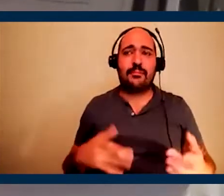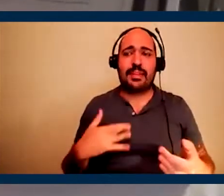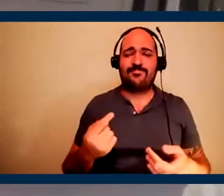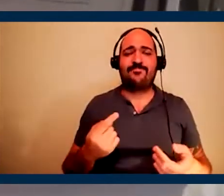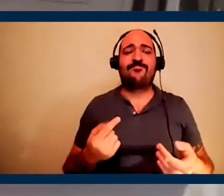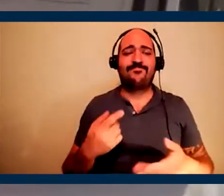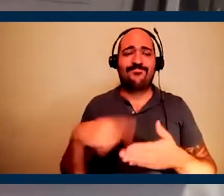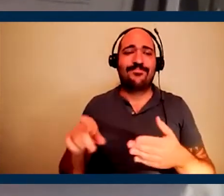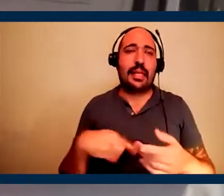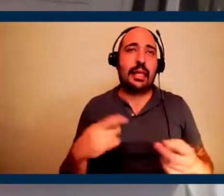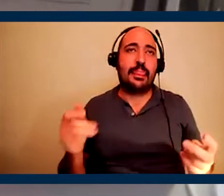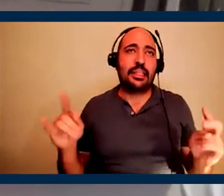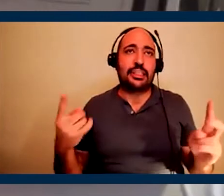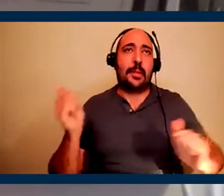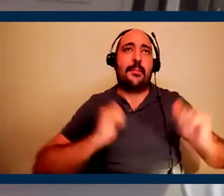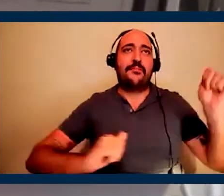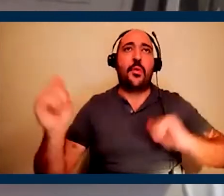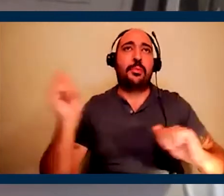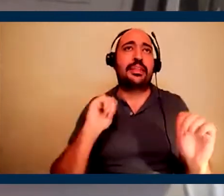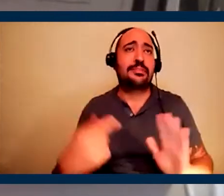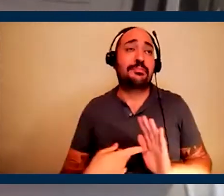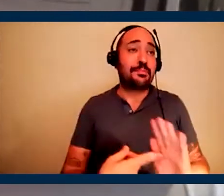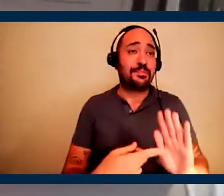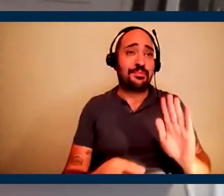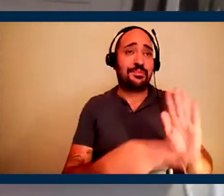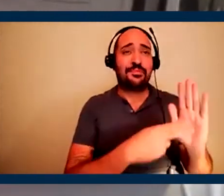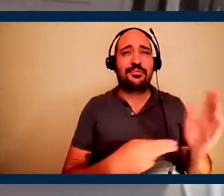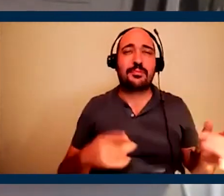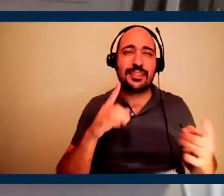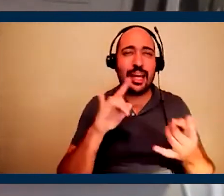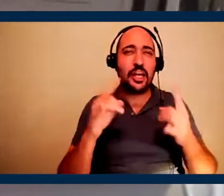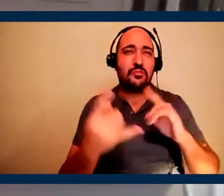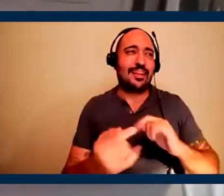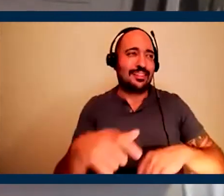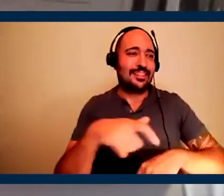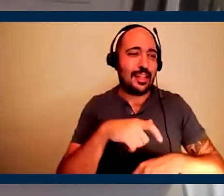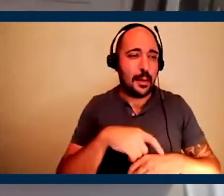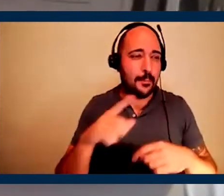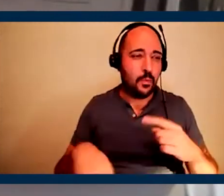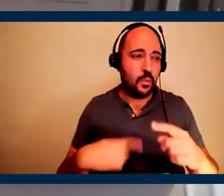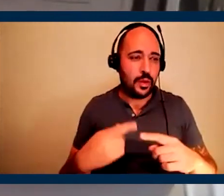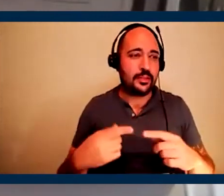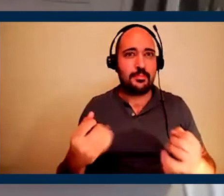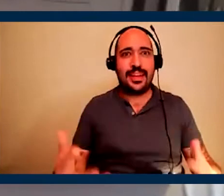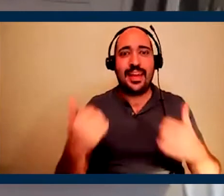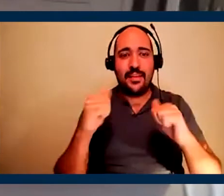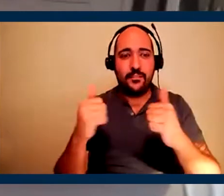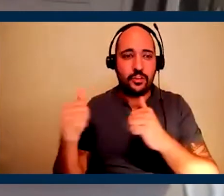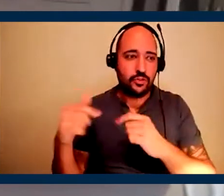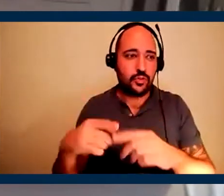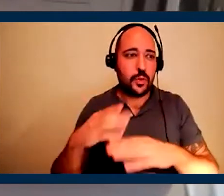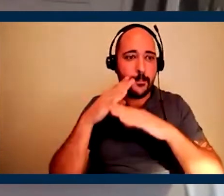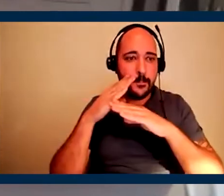and feel that it's a performative act that's particularly ironic at a time when there is efforts to